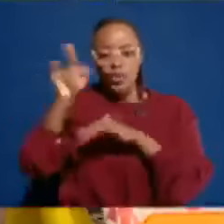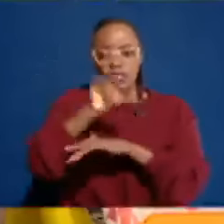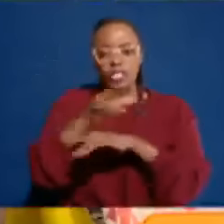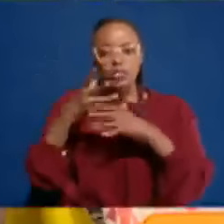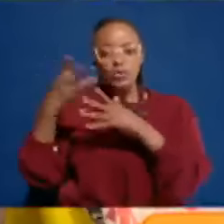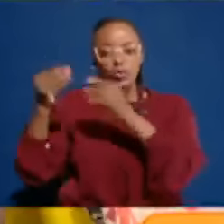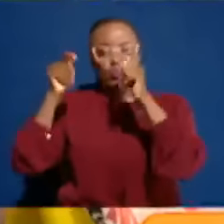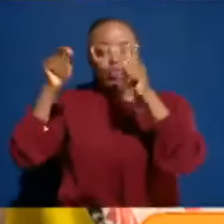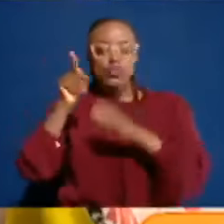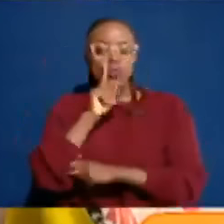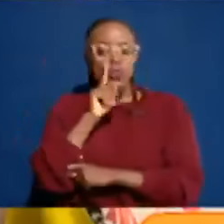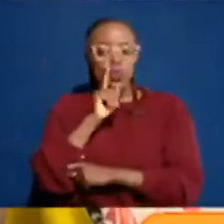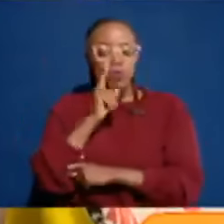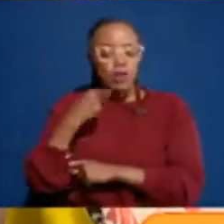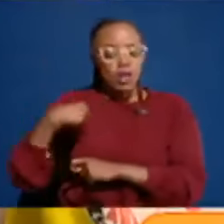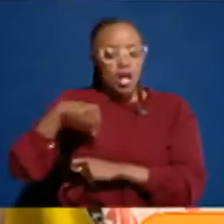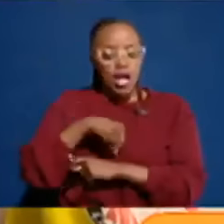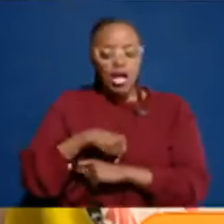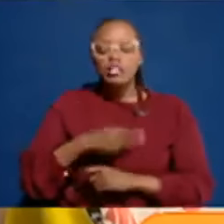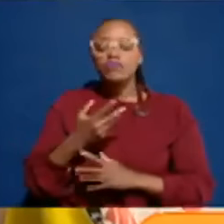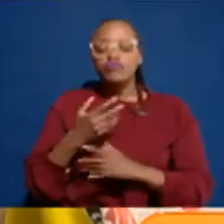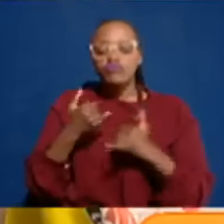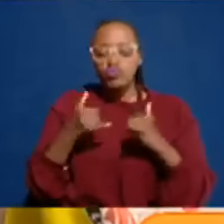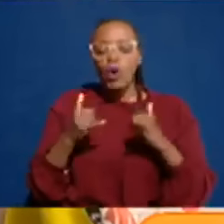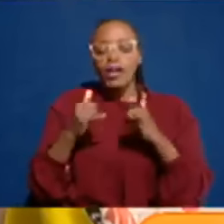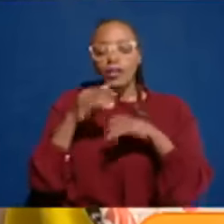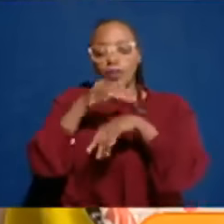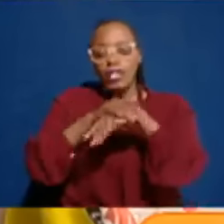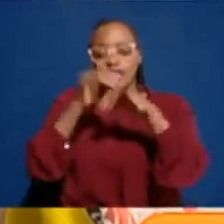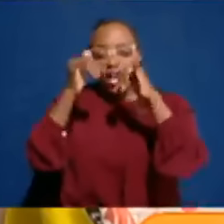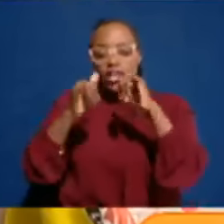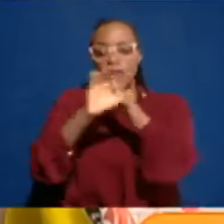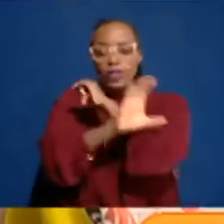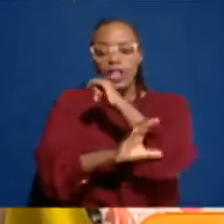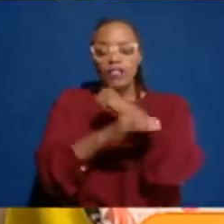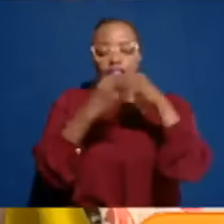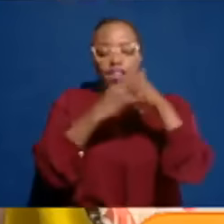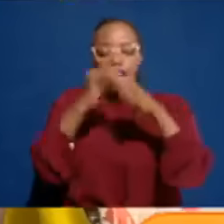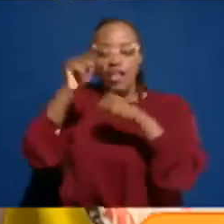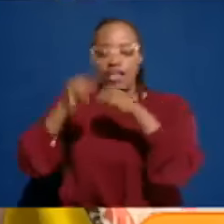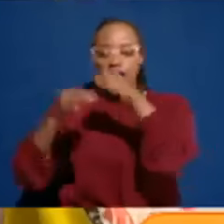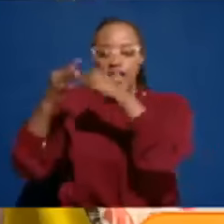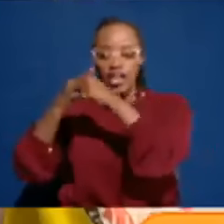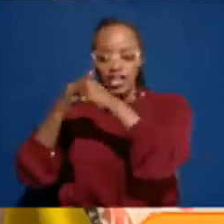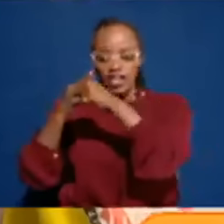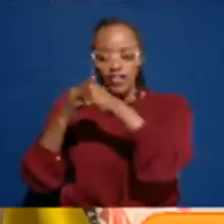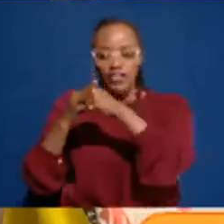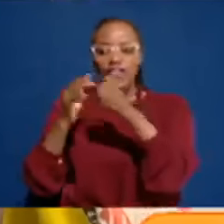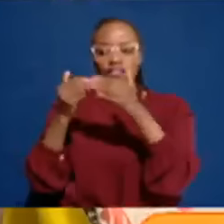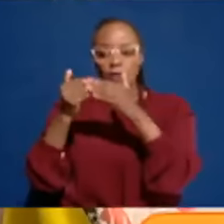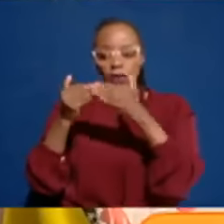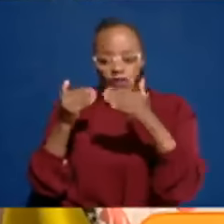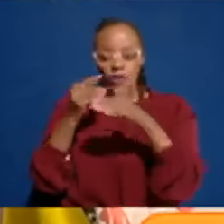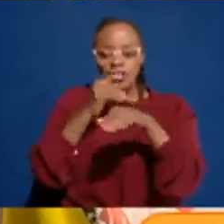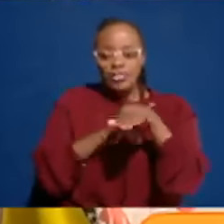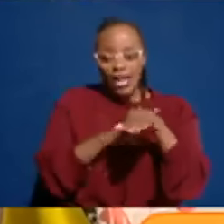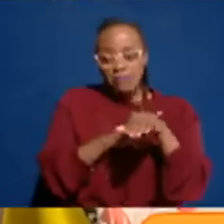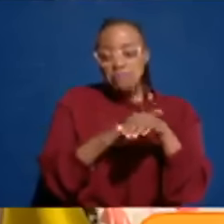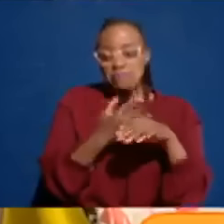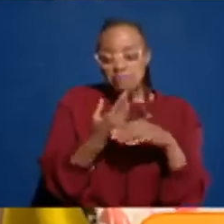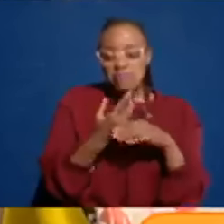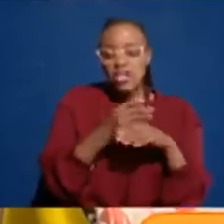street. Tomorrow, as we march towards a new republic, yes. Nane Nane, kabla ya saa nane na